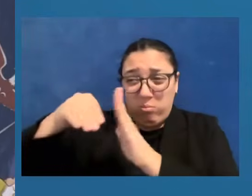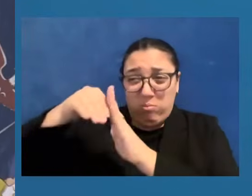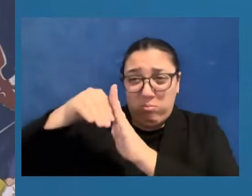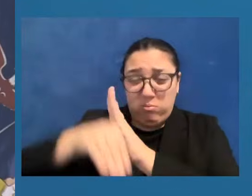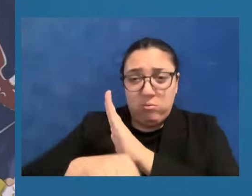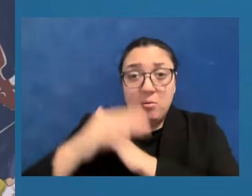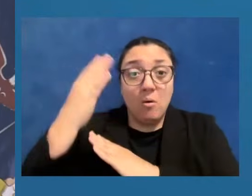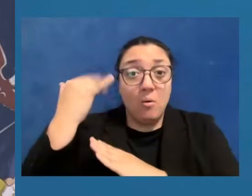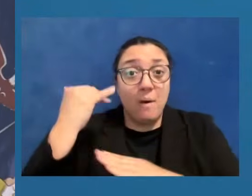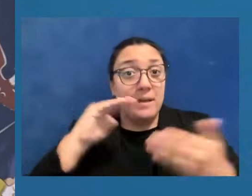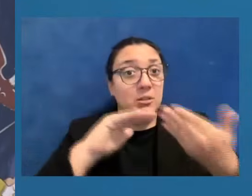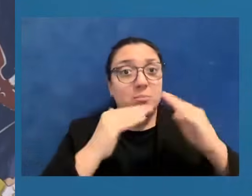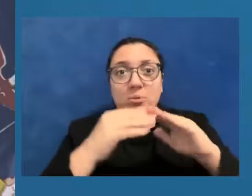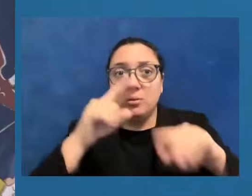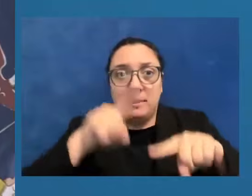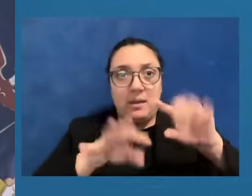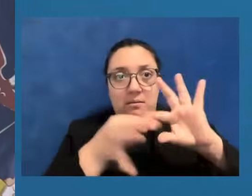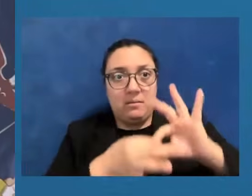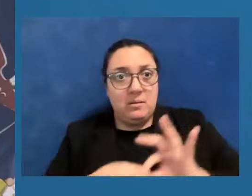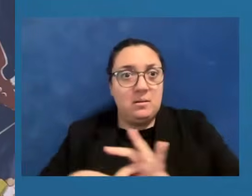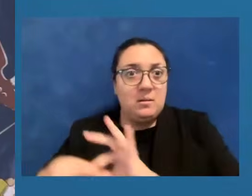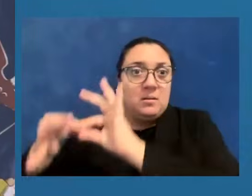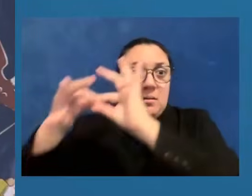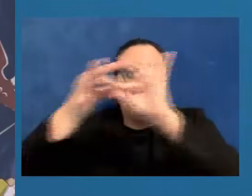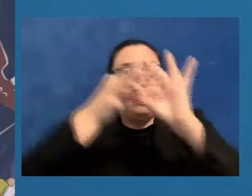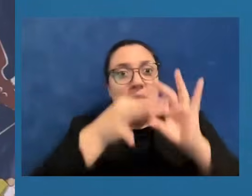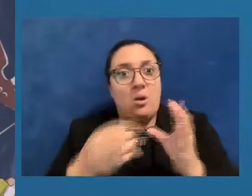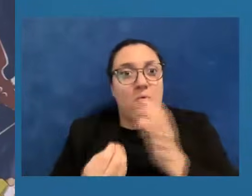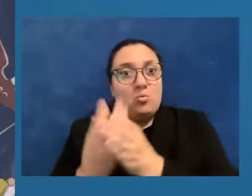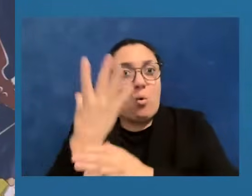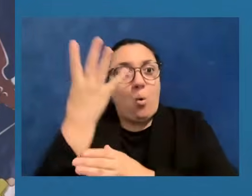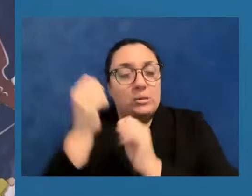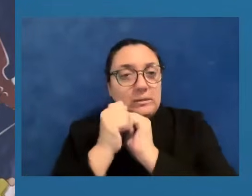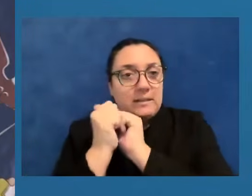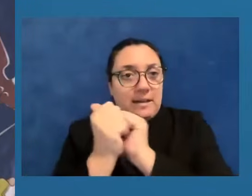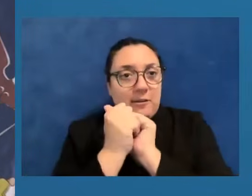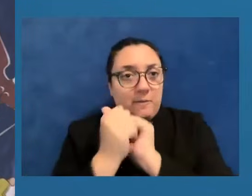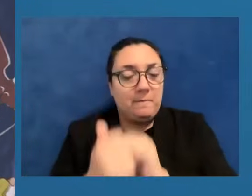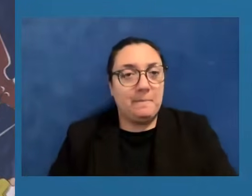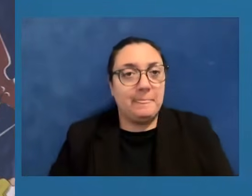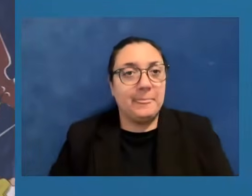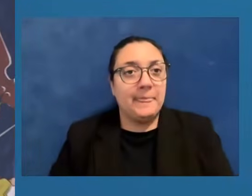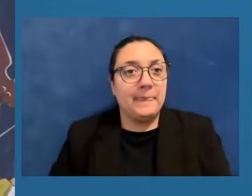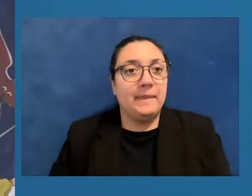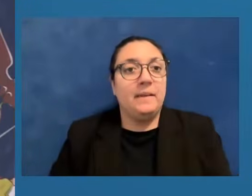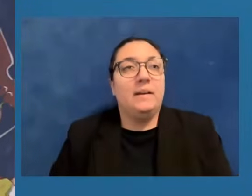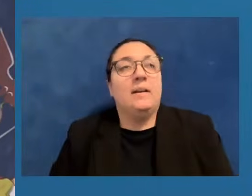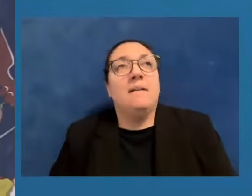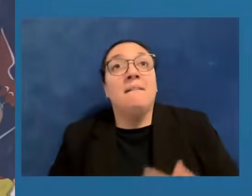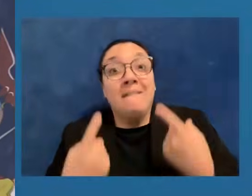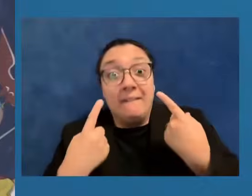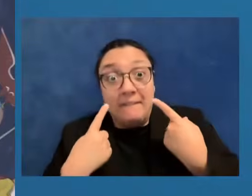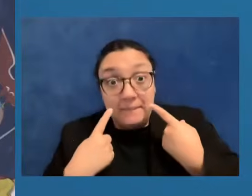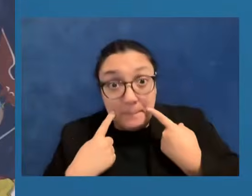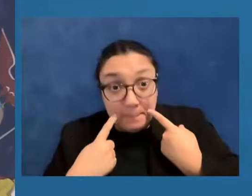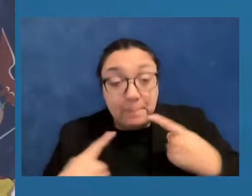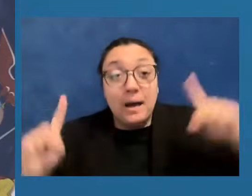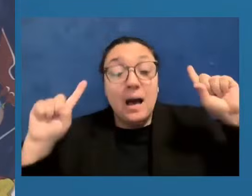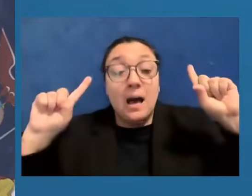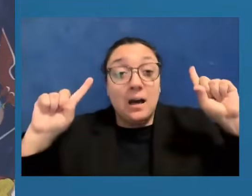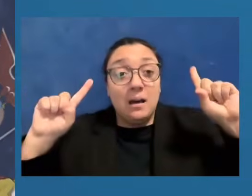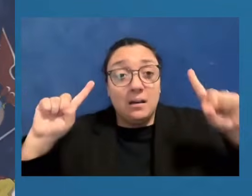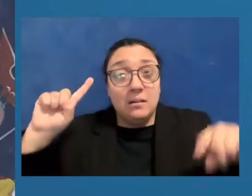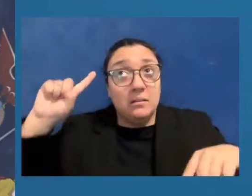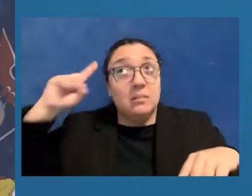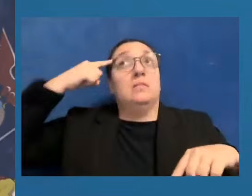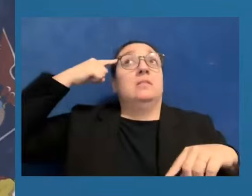of a whole and grow together. And when we finally get to this consciousness, we get, again,